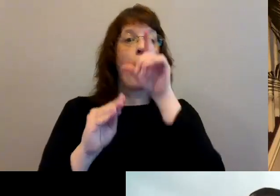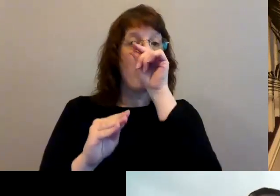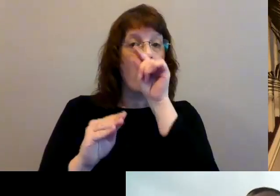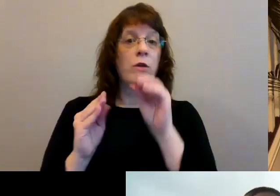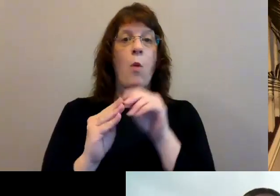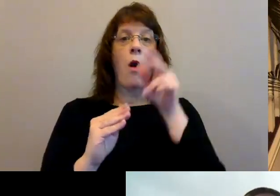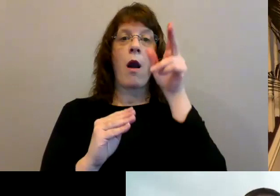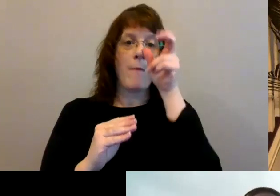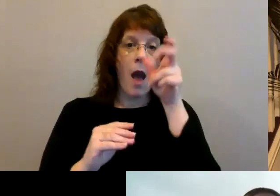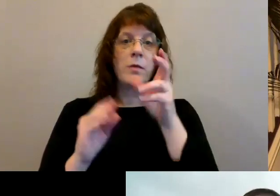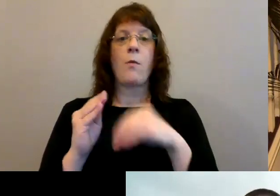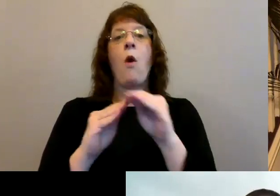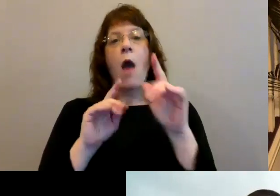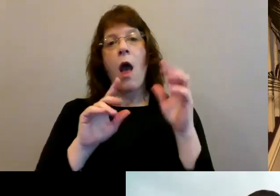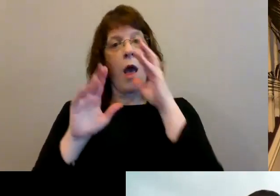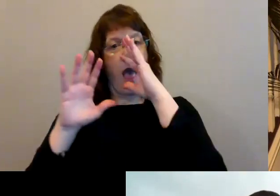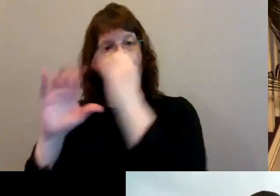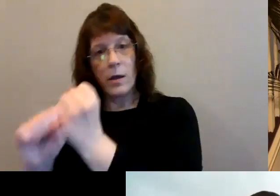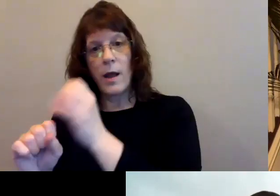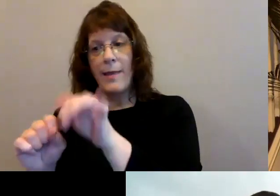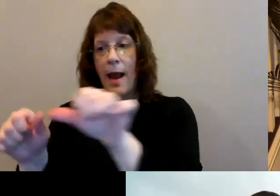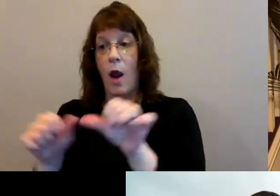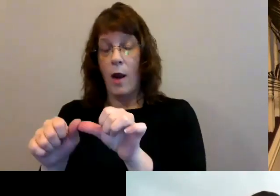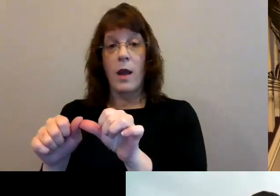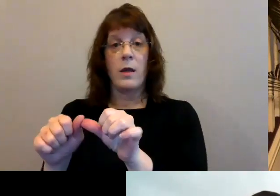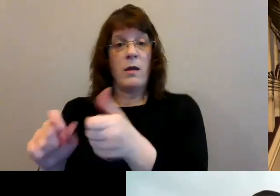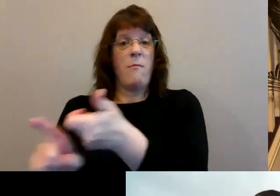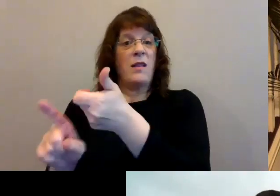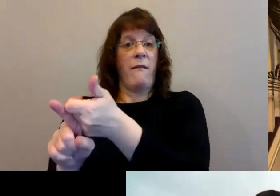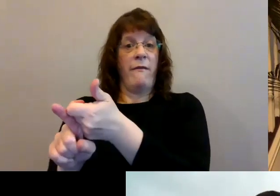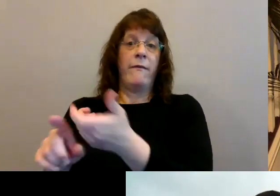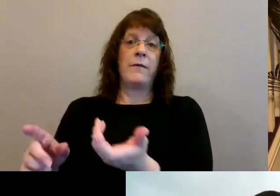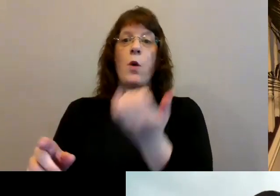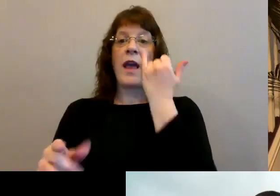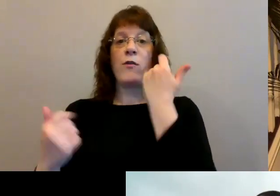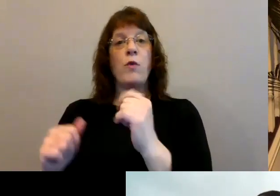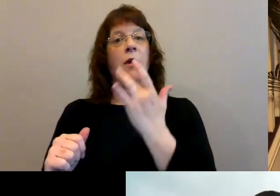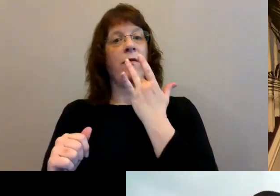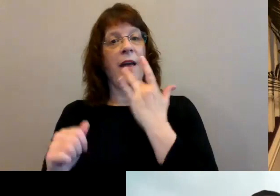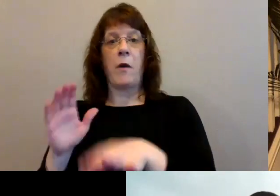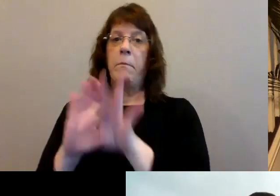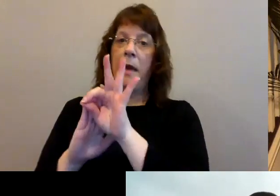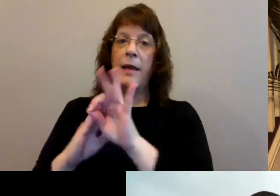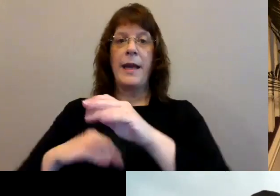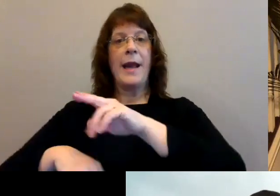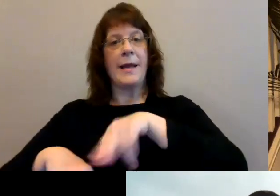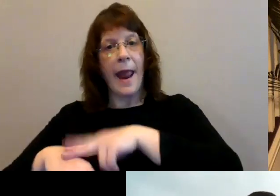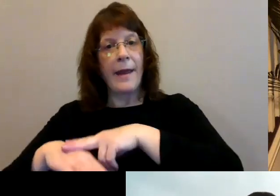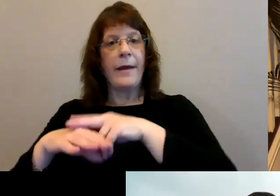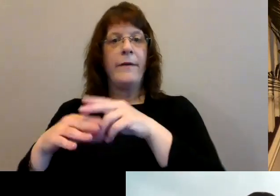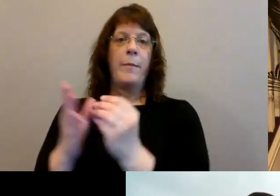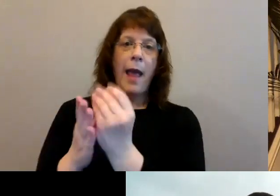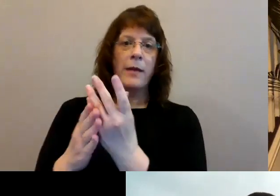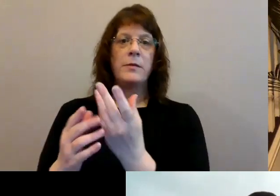insects, more diversity on its own. So by trying to favor, plants that are either native or endemic, I